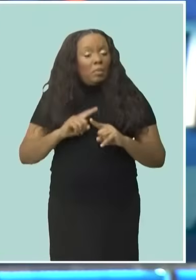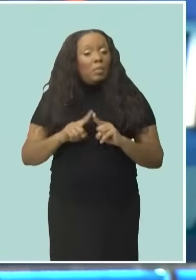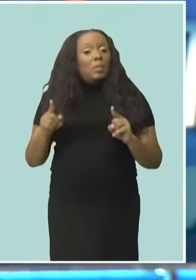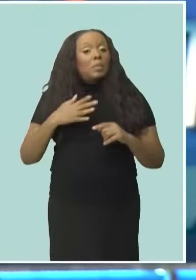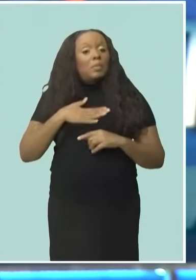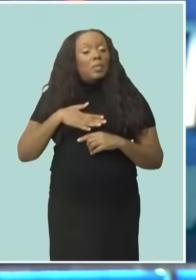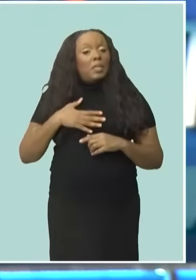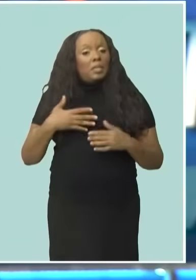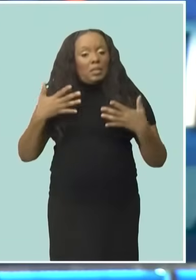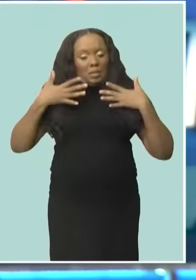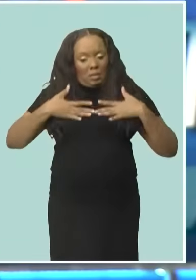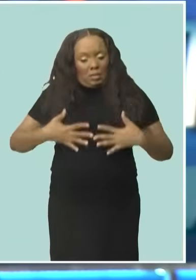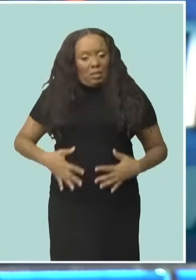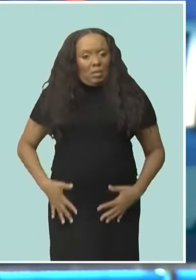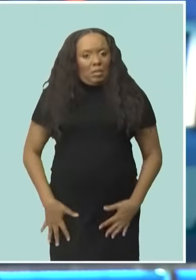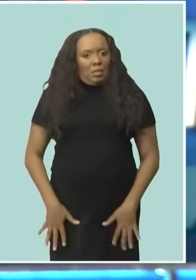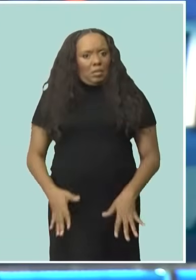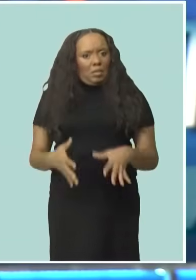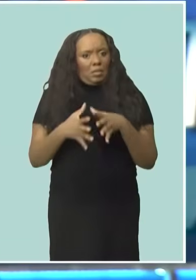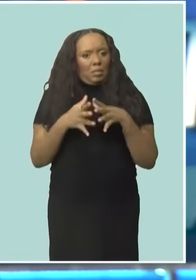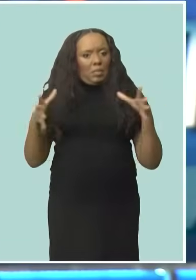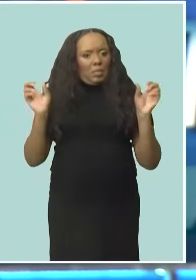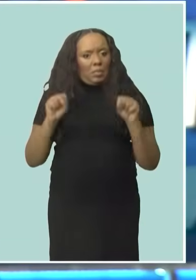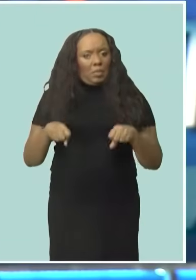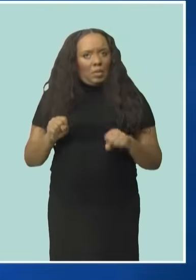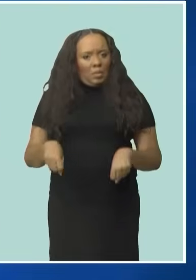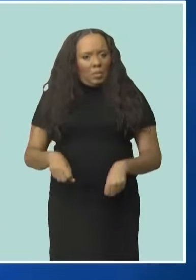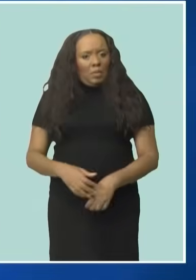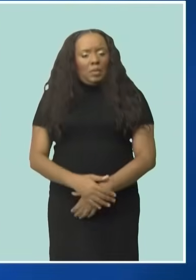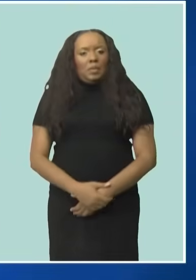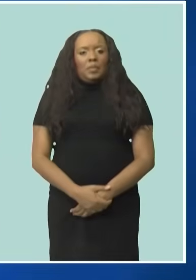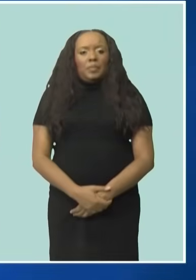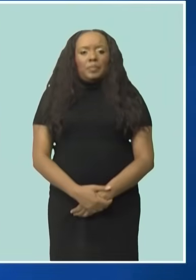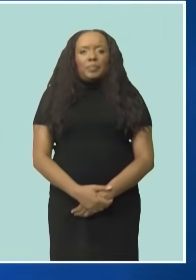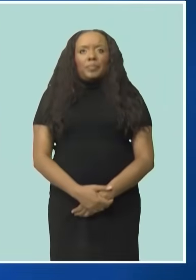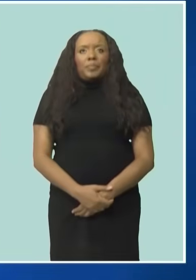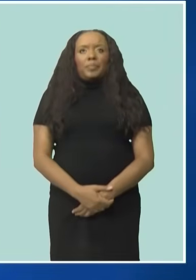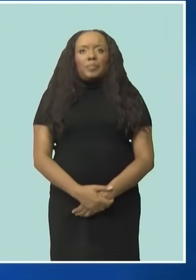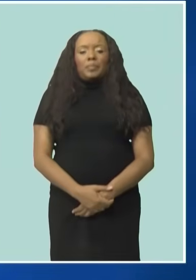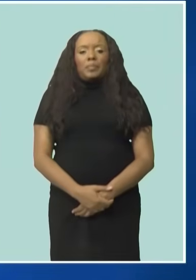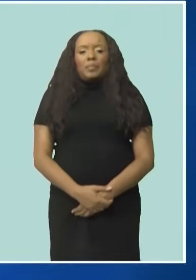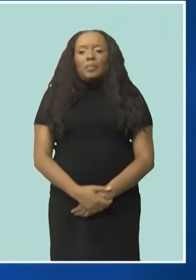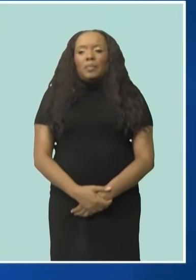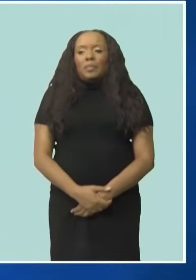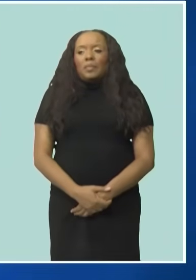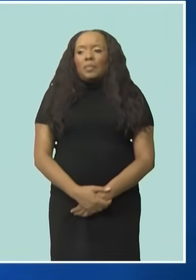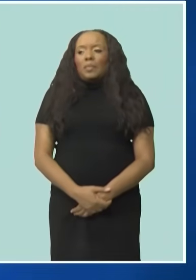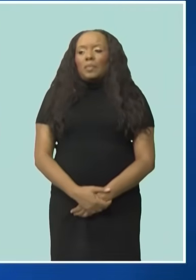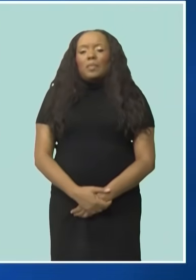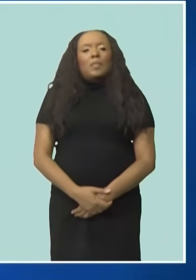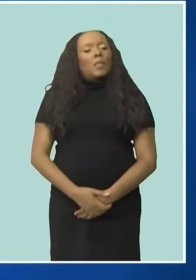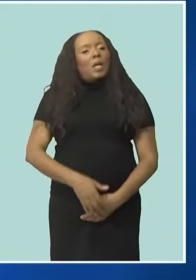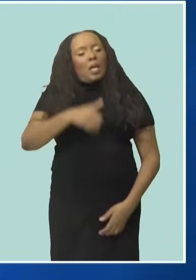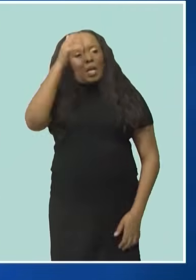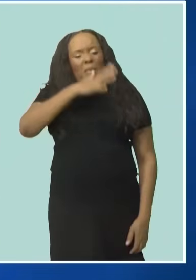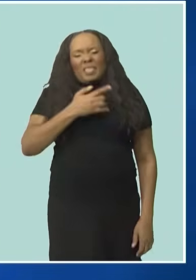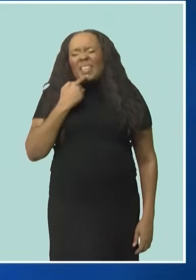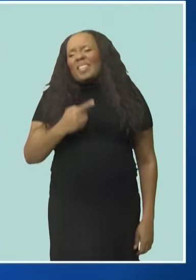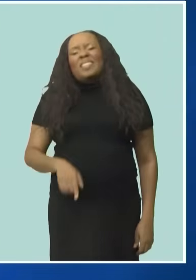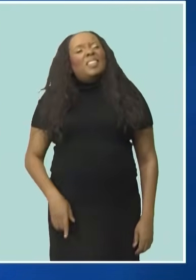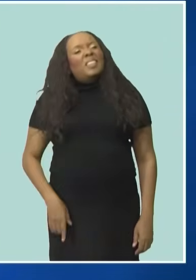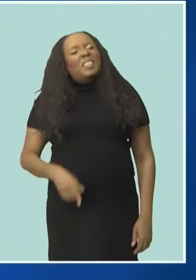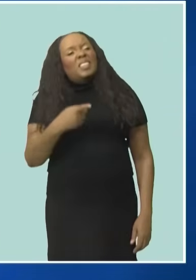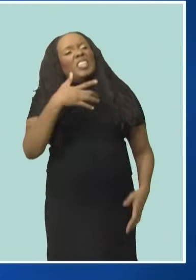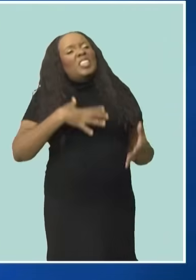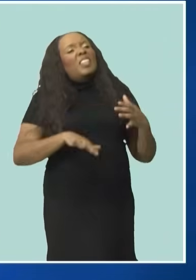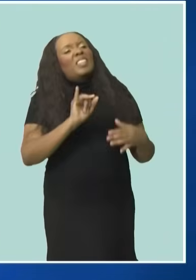asking them to cover up as much as possible. Sometimes I hear the man say, you know, she's dressed like that. So if she's dressed like